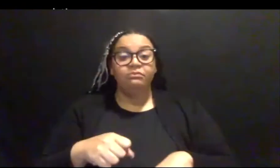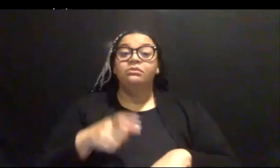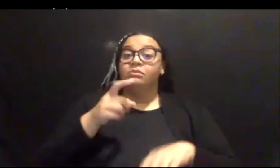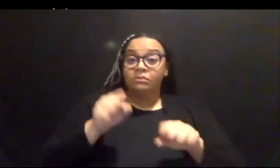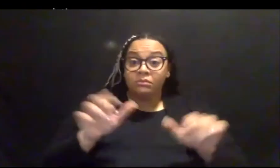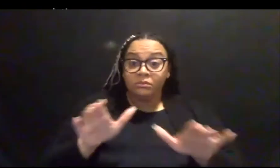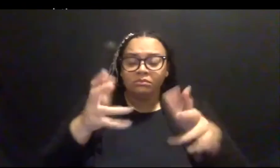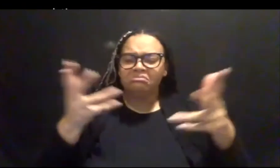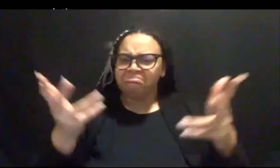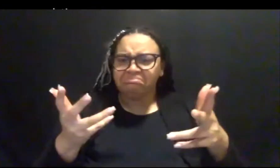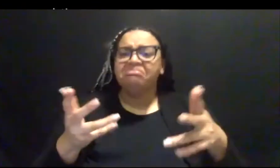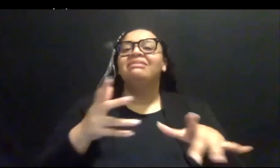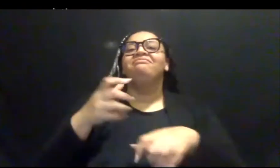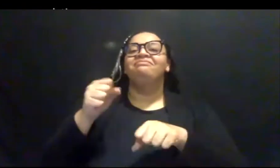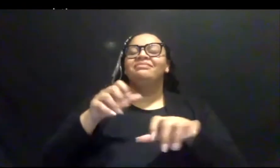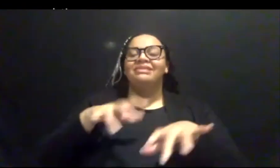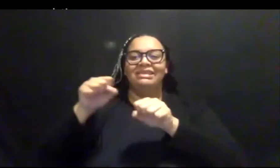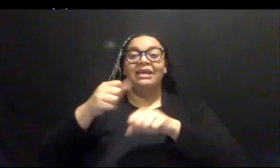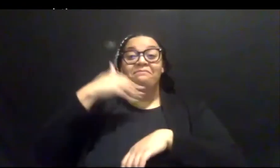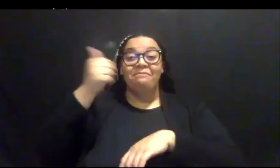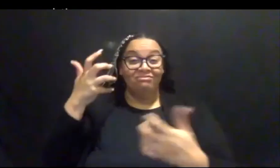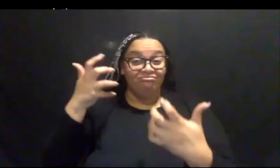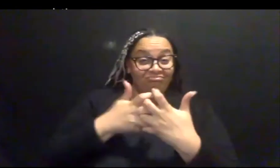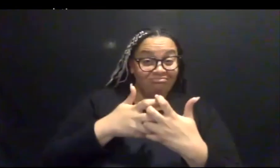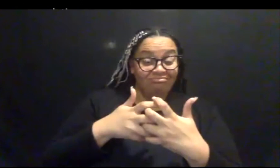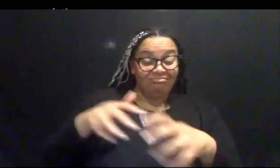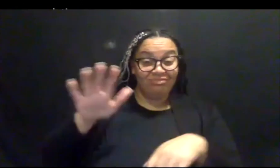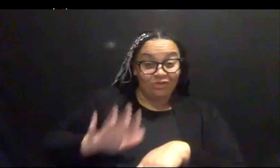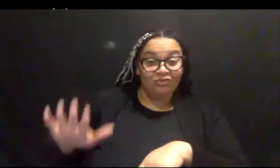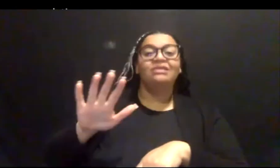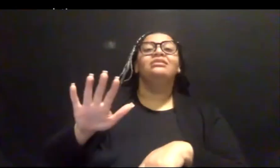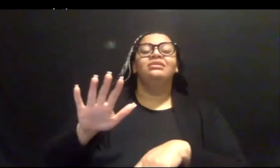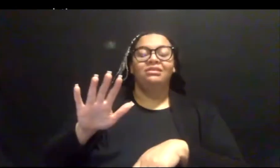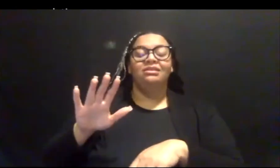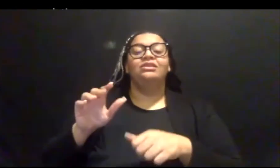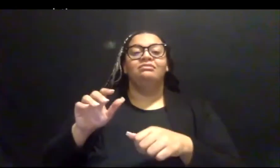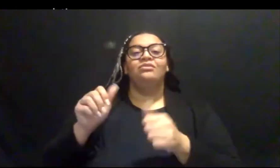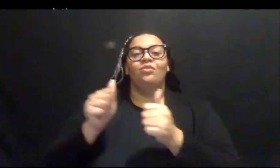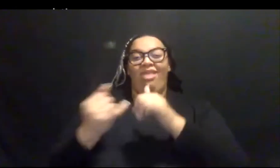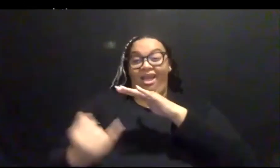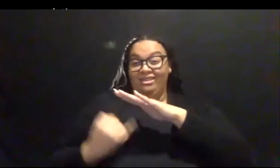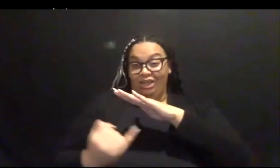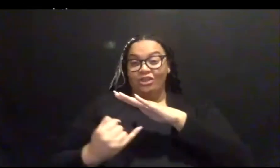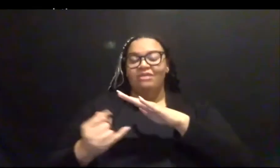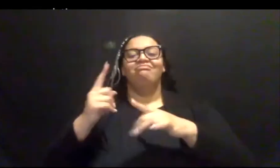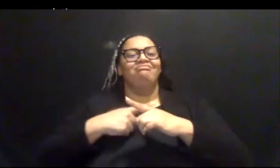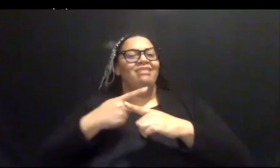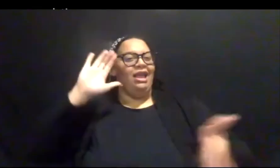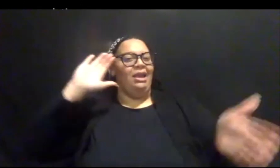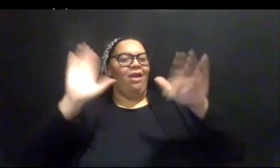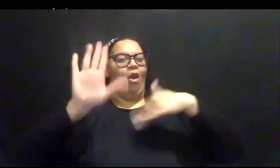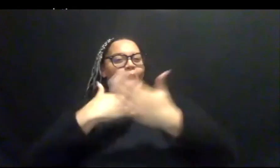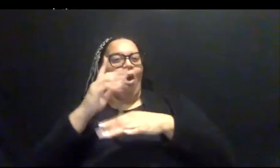fit surface for every single different landscape feature in isolation, and then compare all the different combinations